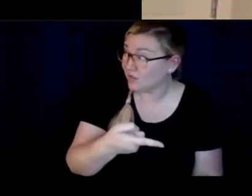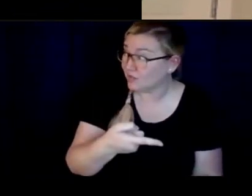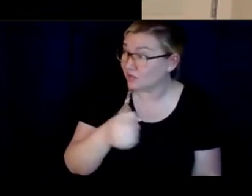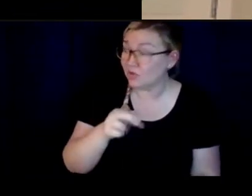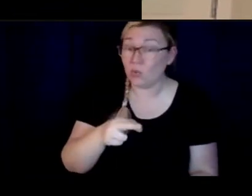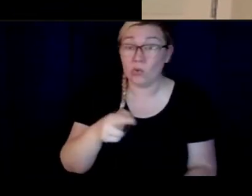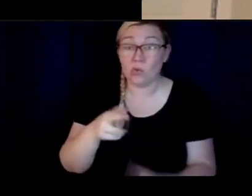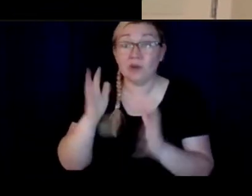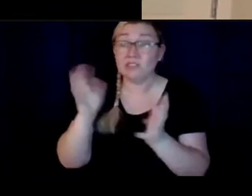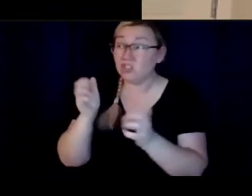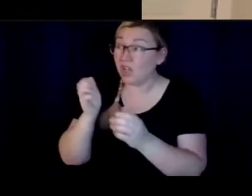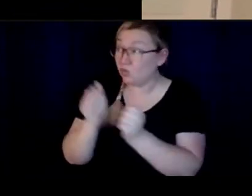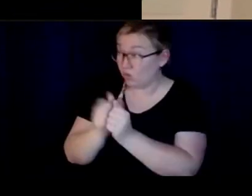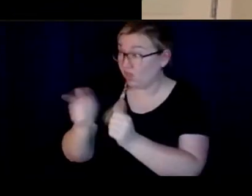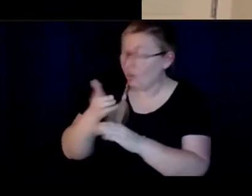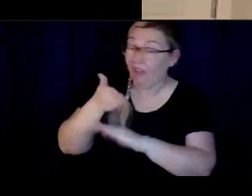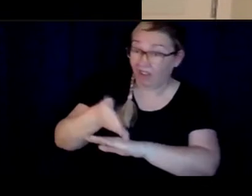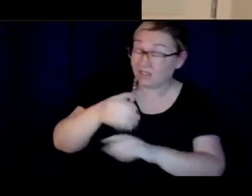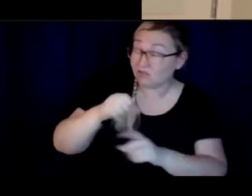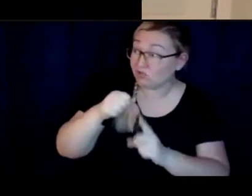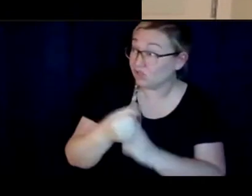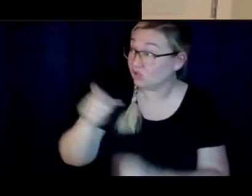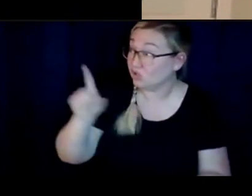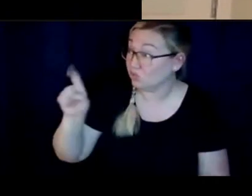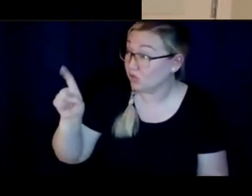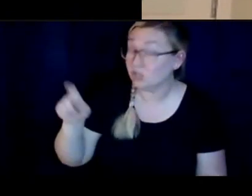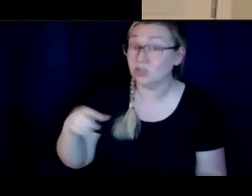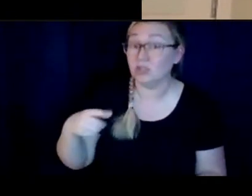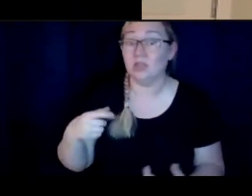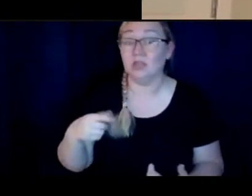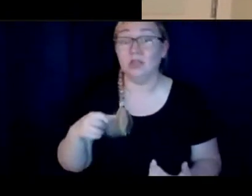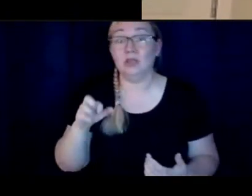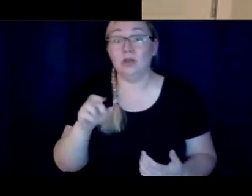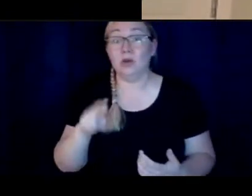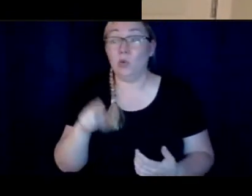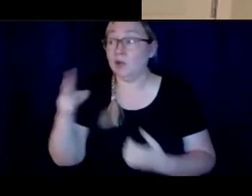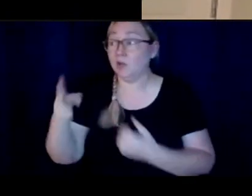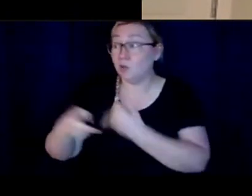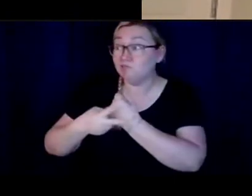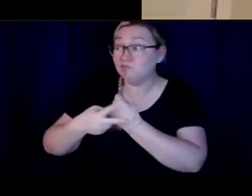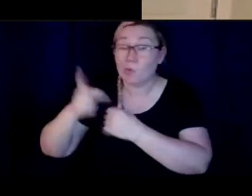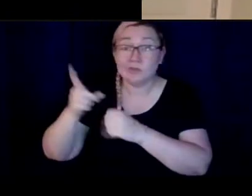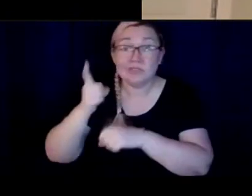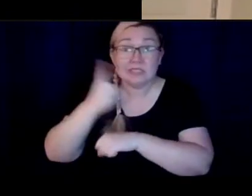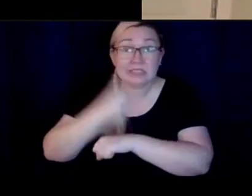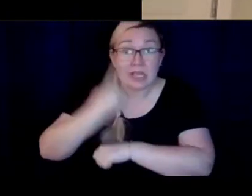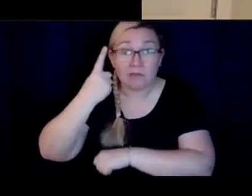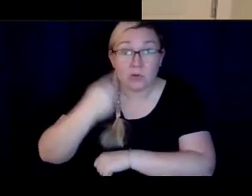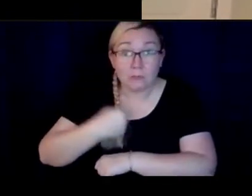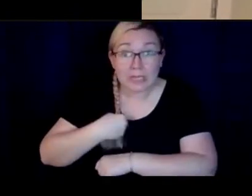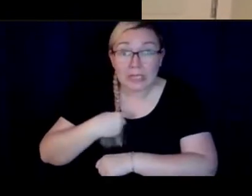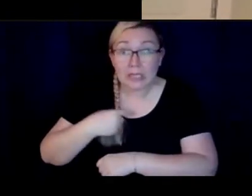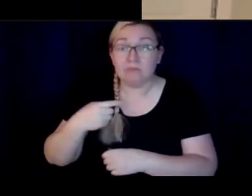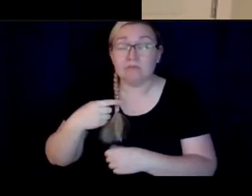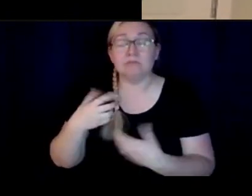talk to you afterwards? Or did you review this thing for me? So I think